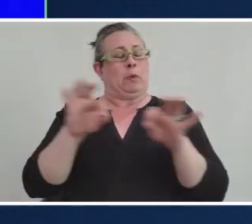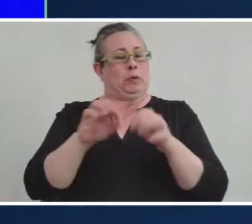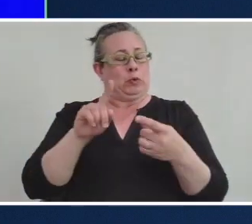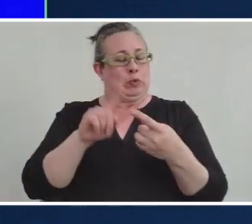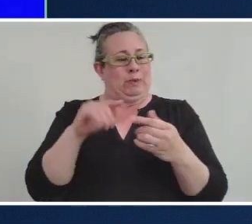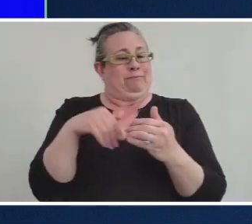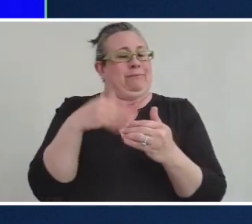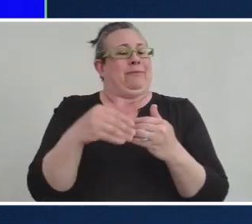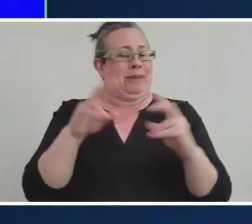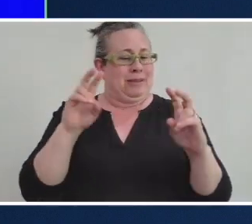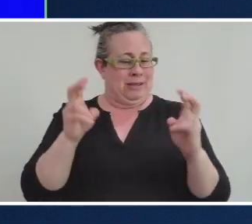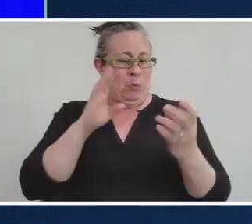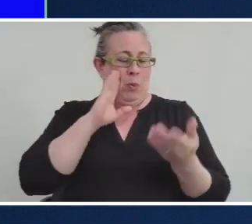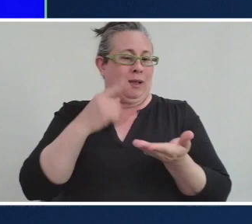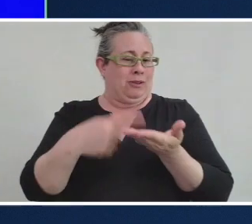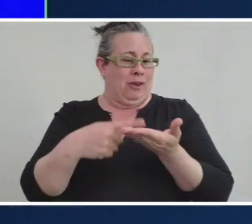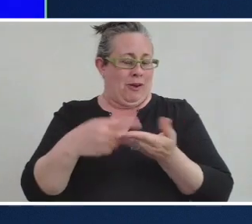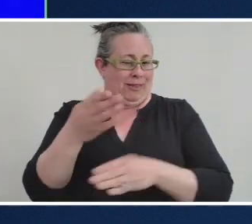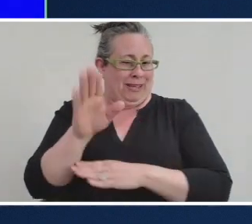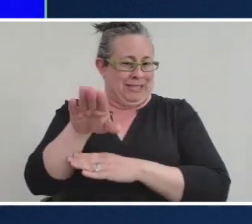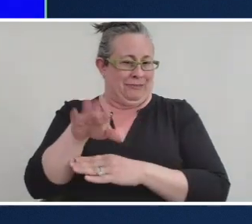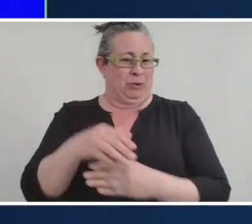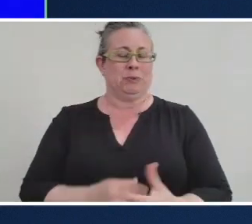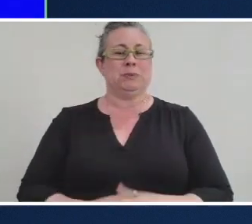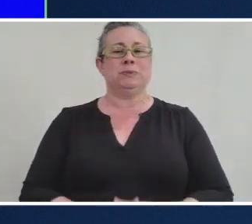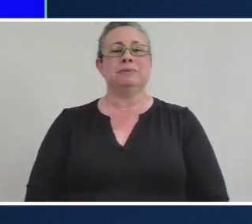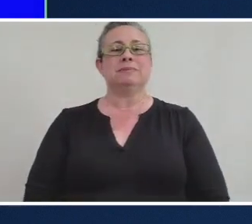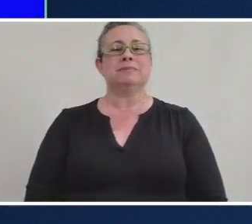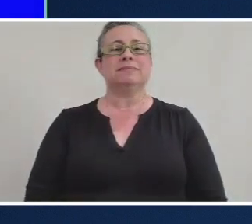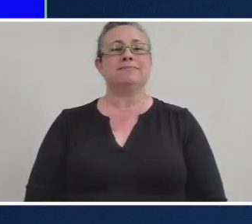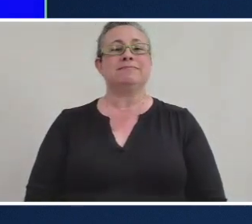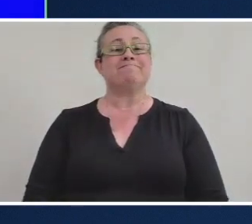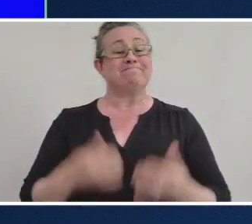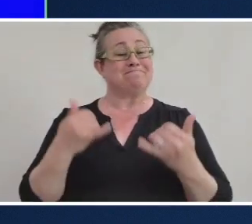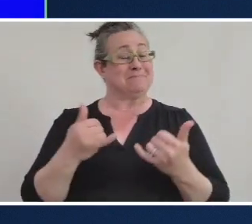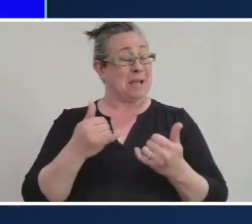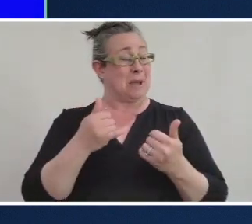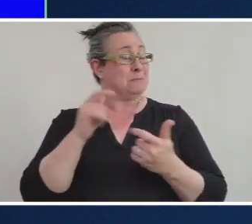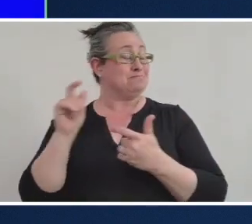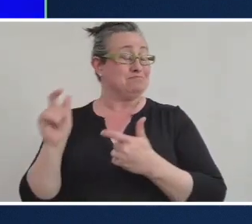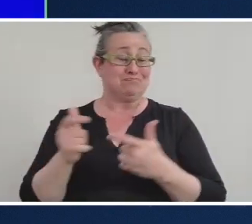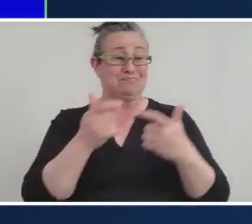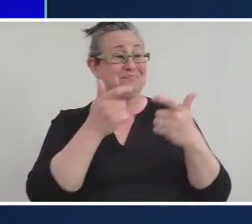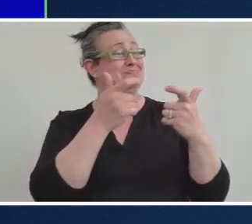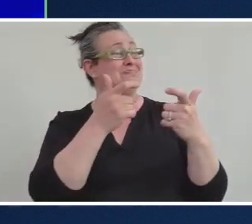to talk about this afternoon. So with that.